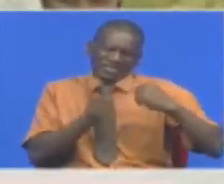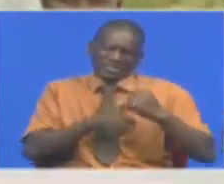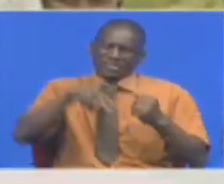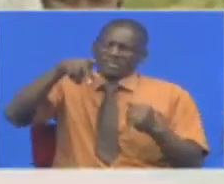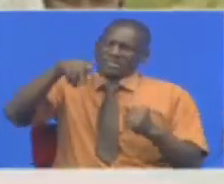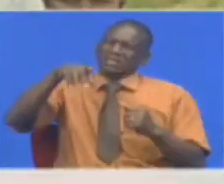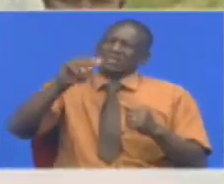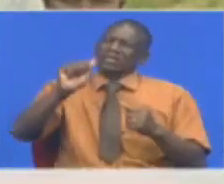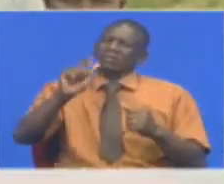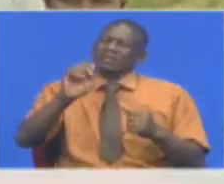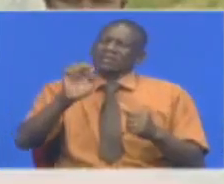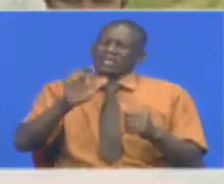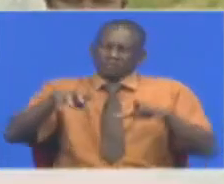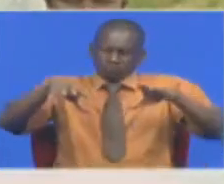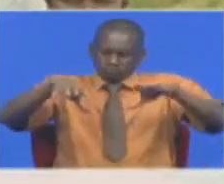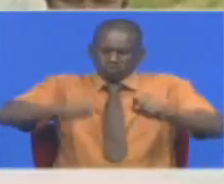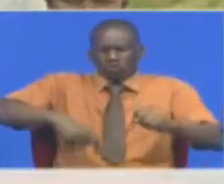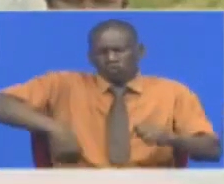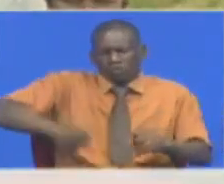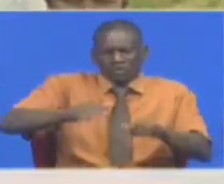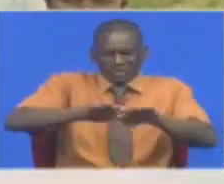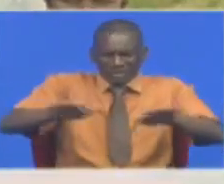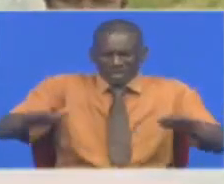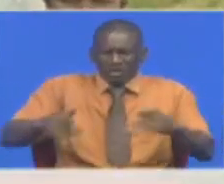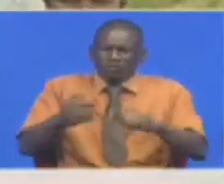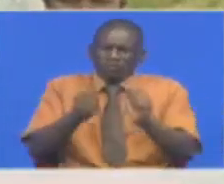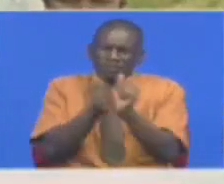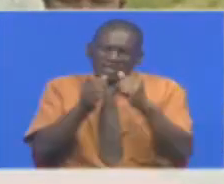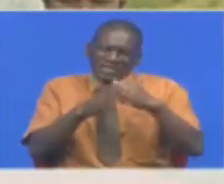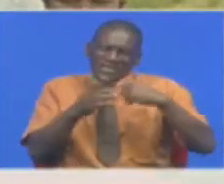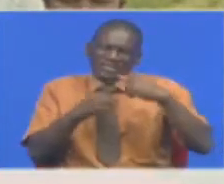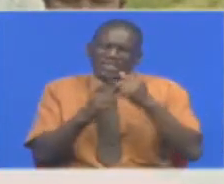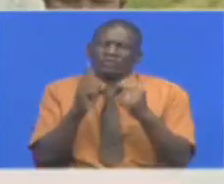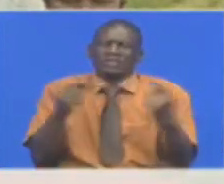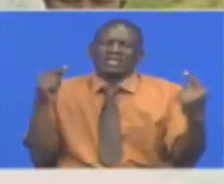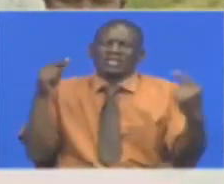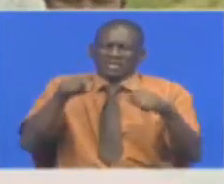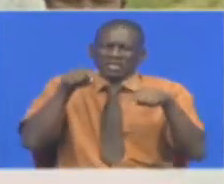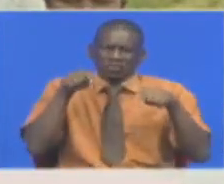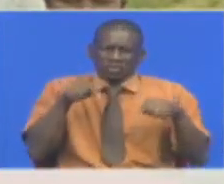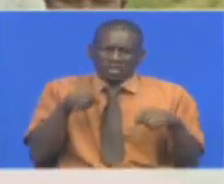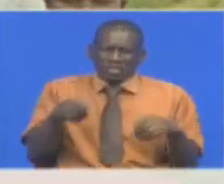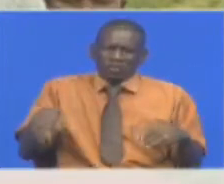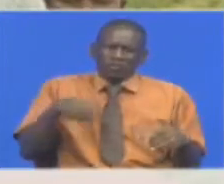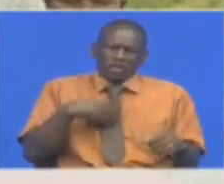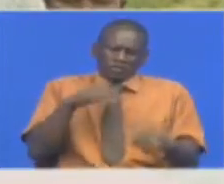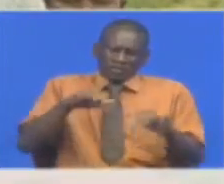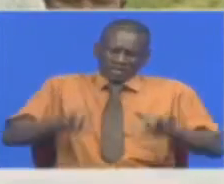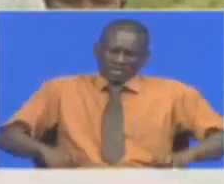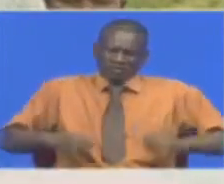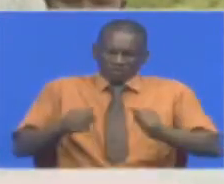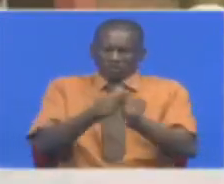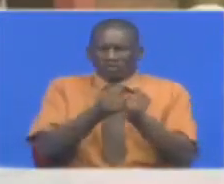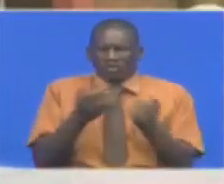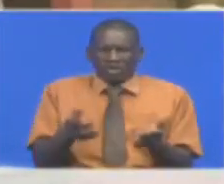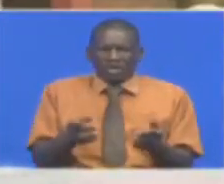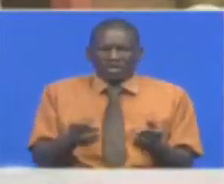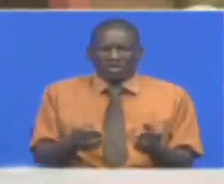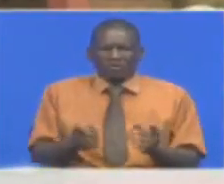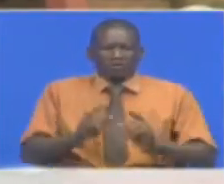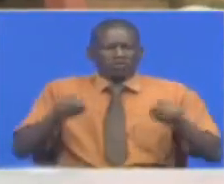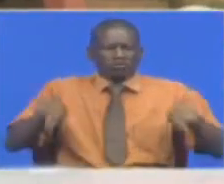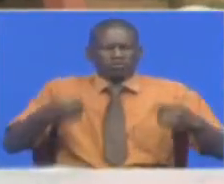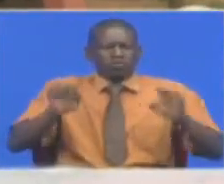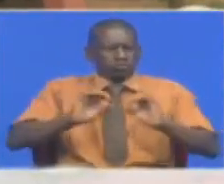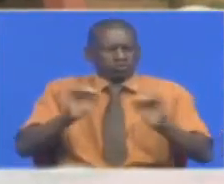Mansukh akatake over. So kutoka 61, mpaka leo, tuko pamoja. Yeye hakuwa na